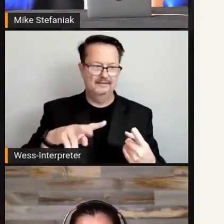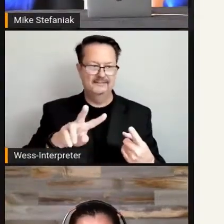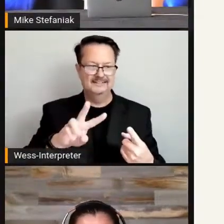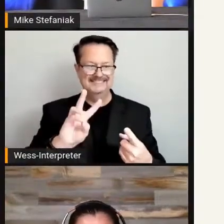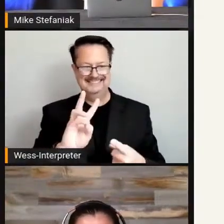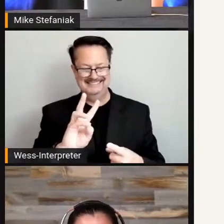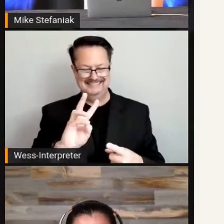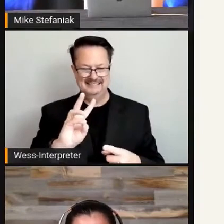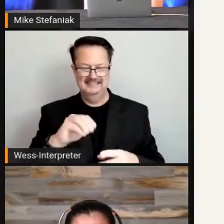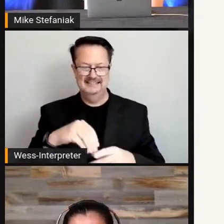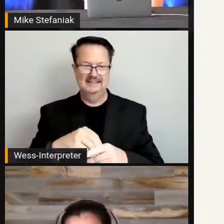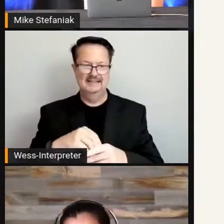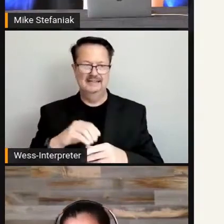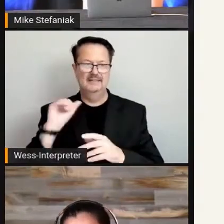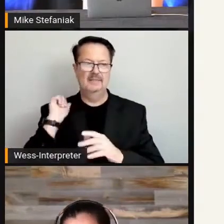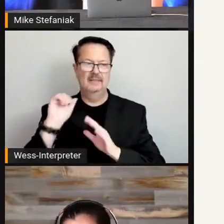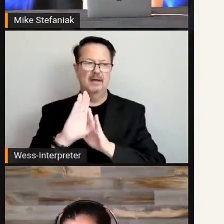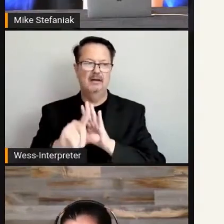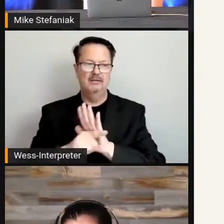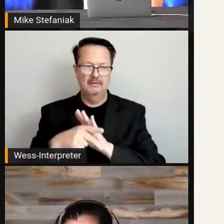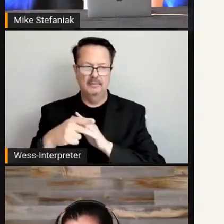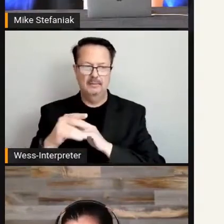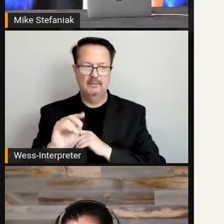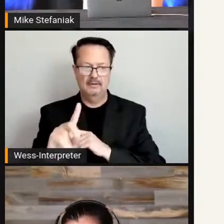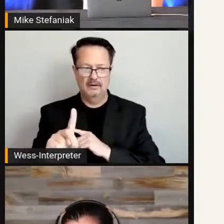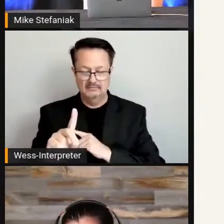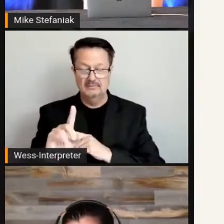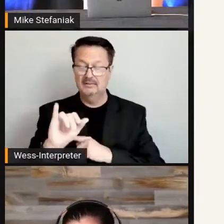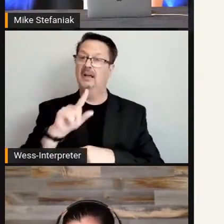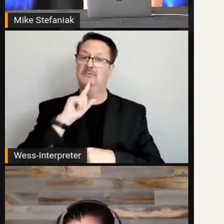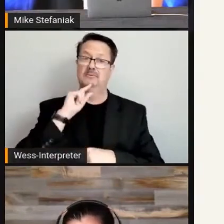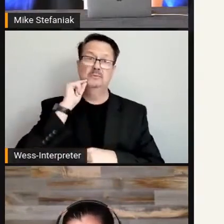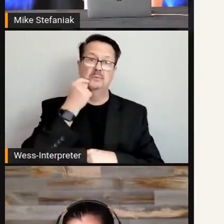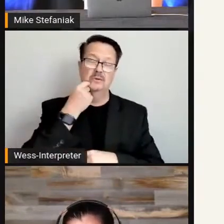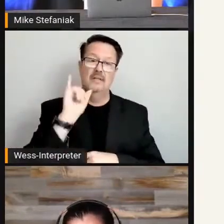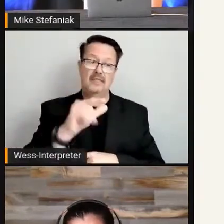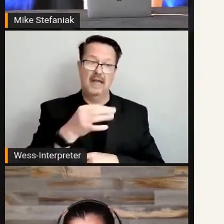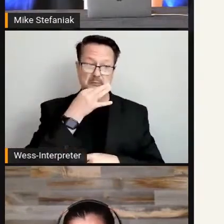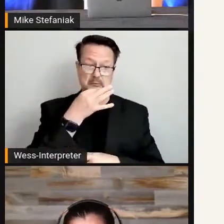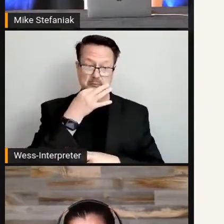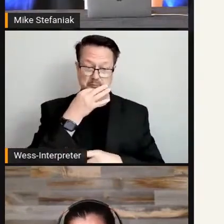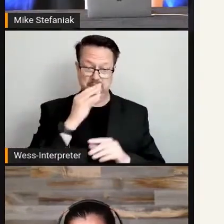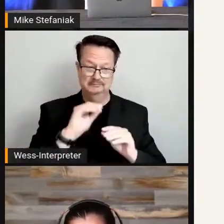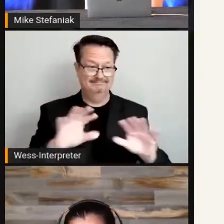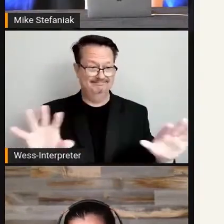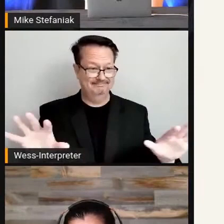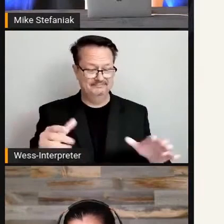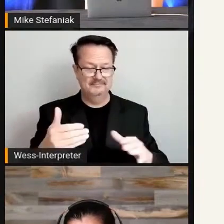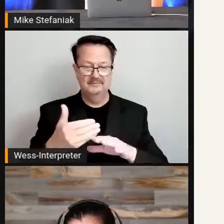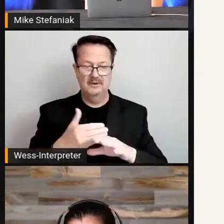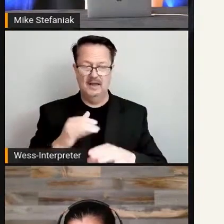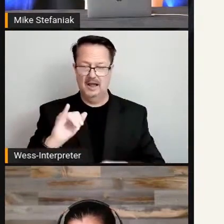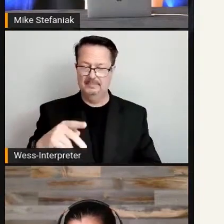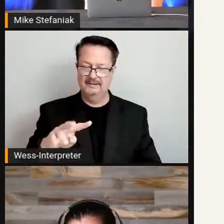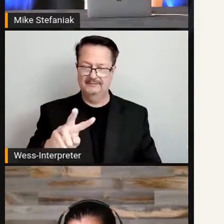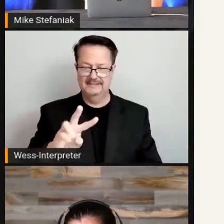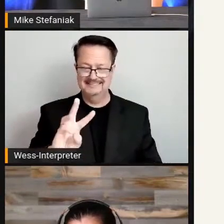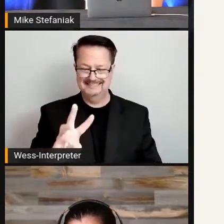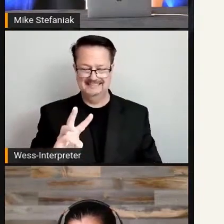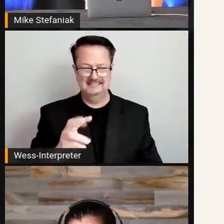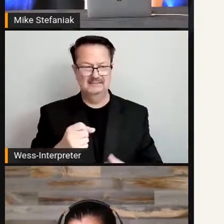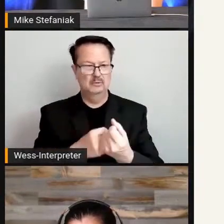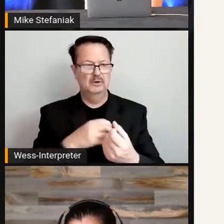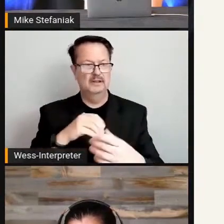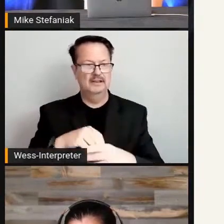the backend. Wow. That's really cool. So that's coming soon for IPv6 support in